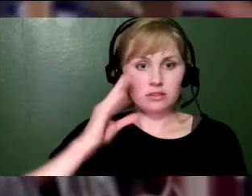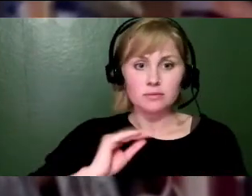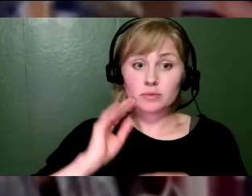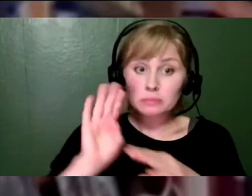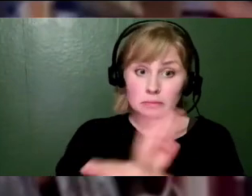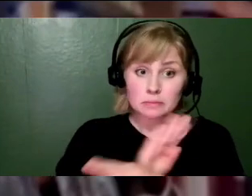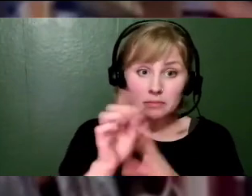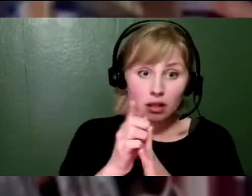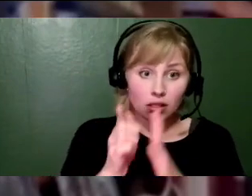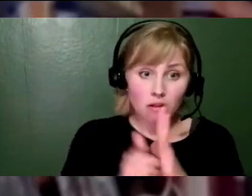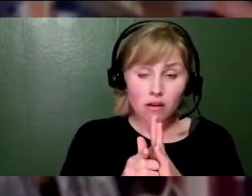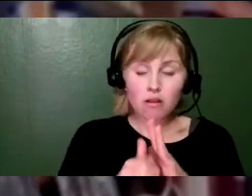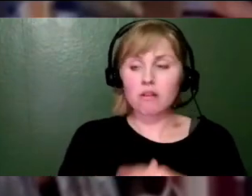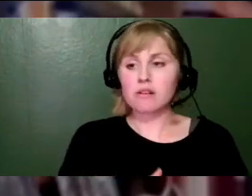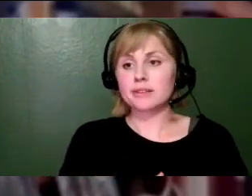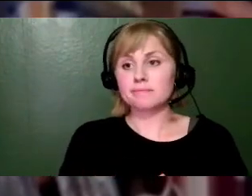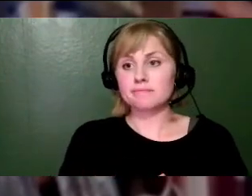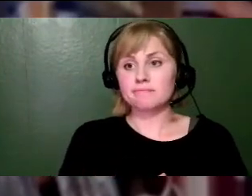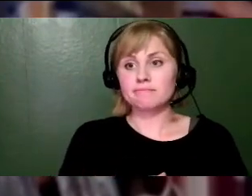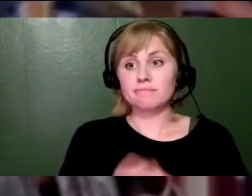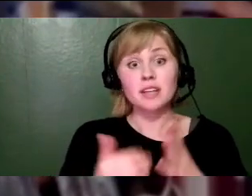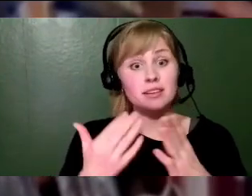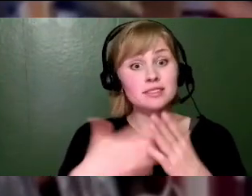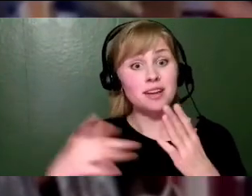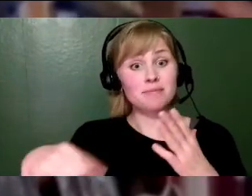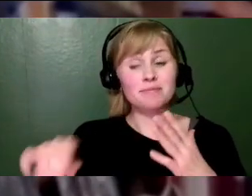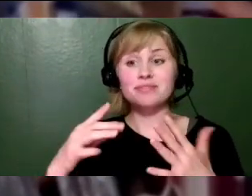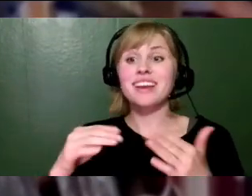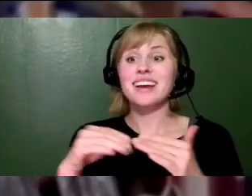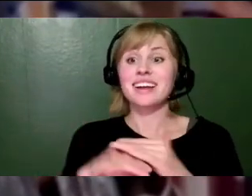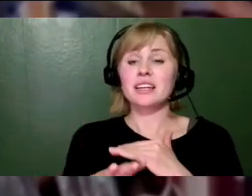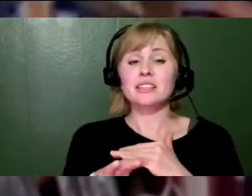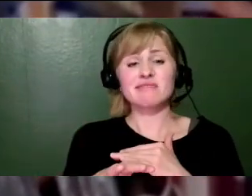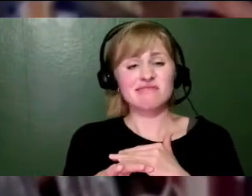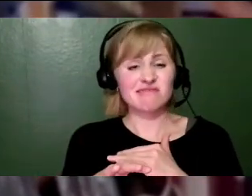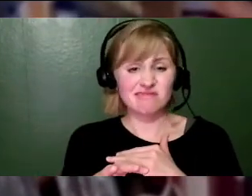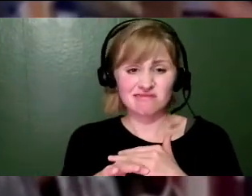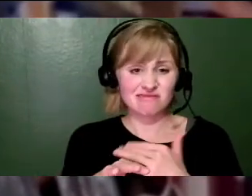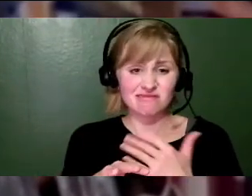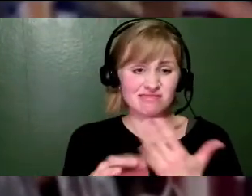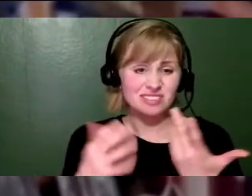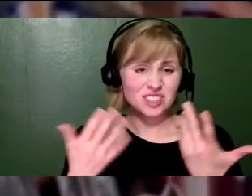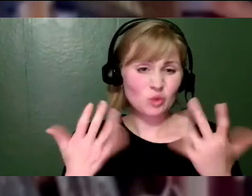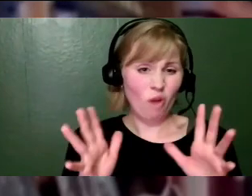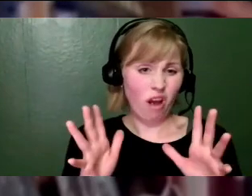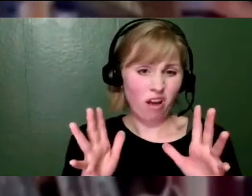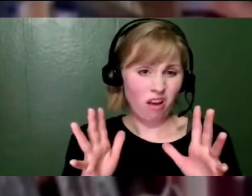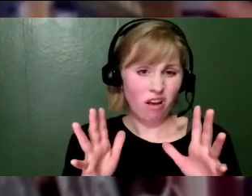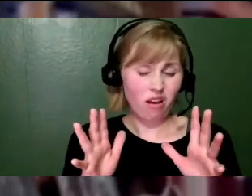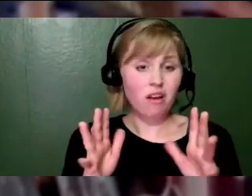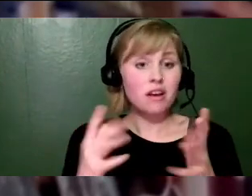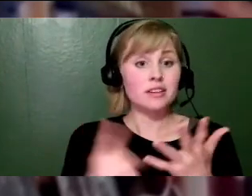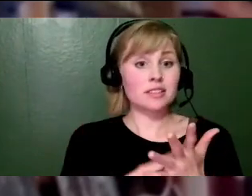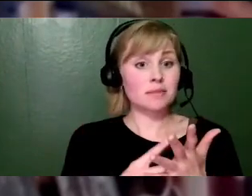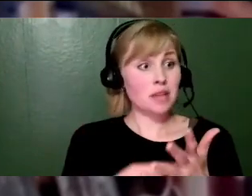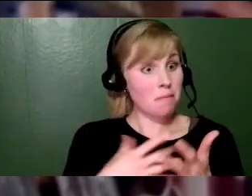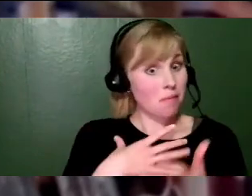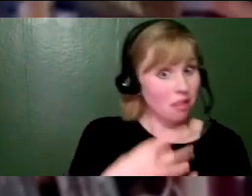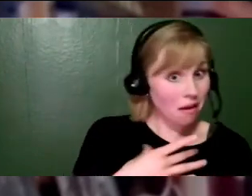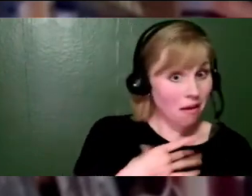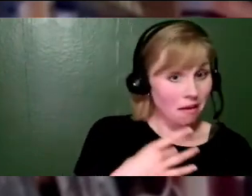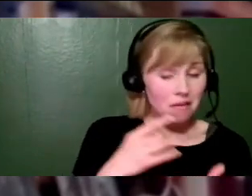of whom come in thinking it isn't necessarily what they want to do. Sometimes they're pleasantly surprised. Sometimes they're not.